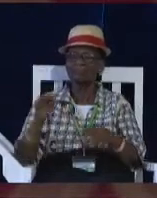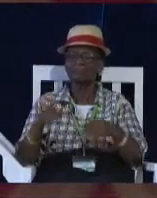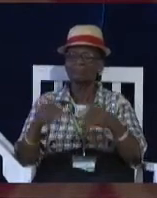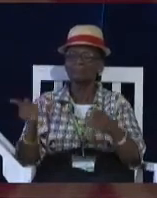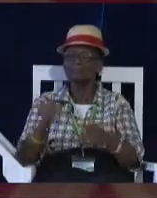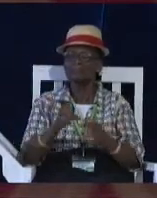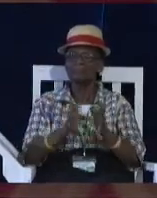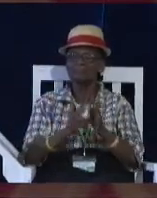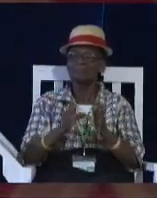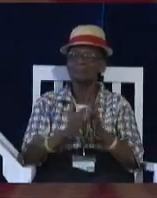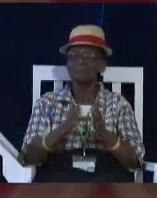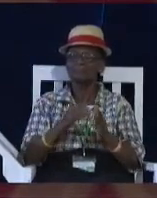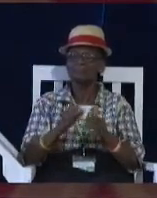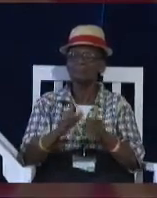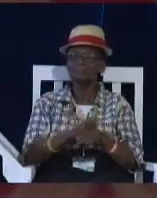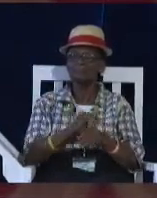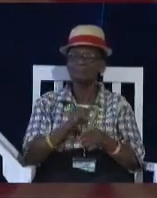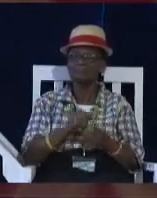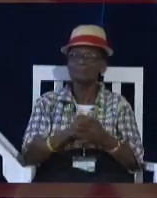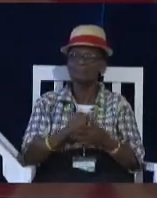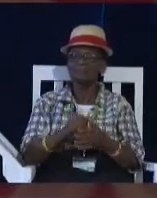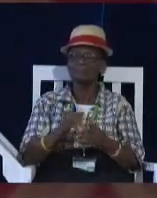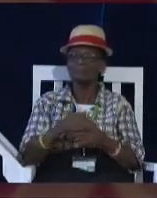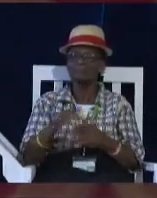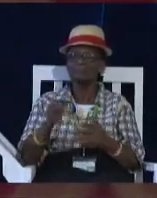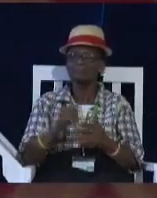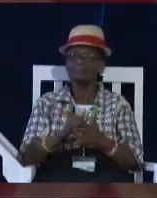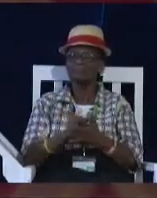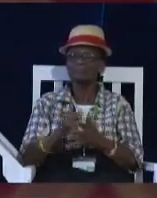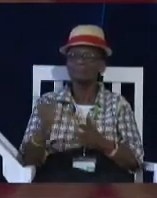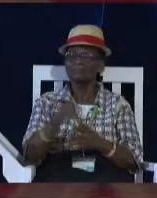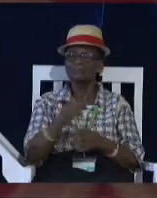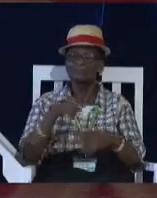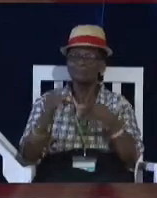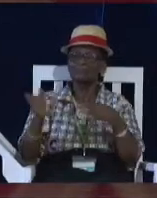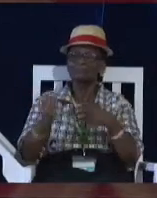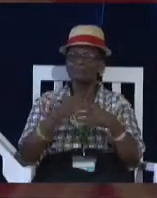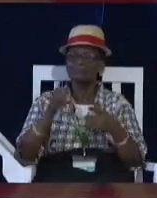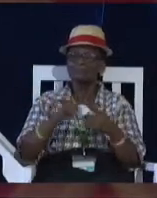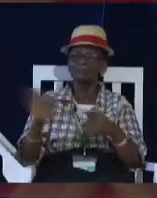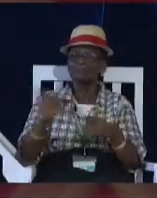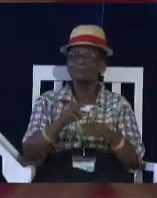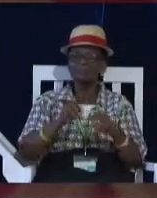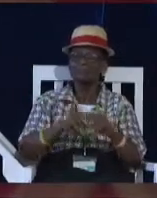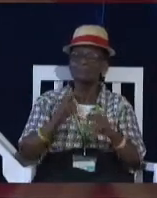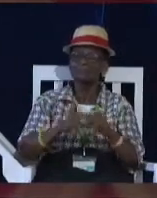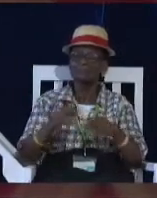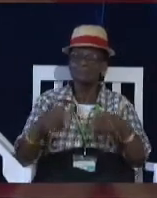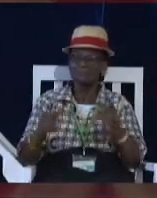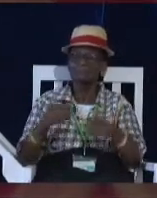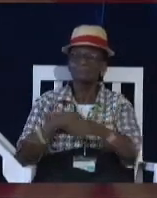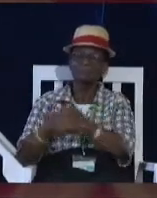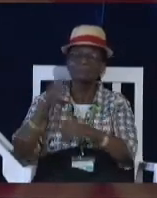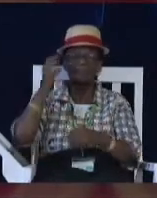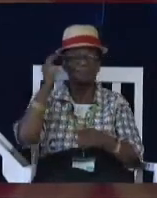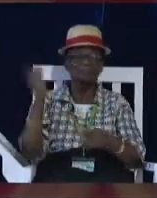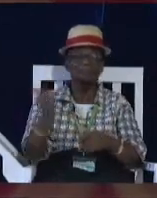go back to your seats. Congratulations. Let me hear you shout hallelujah anyway.